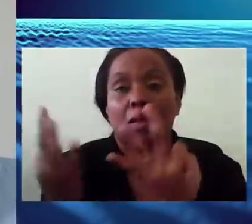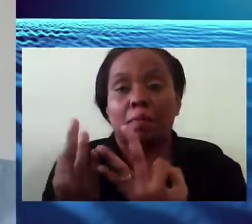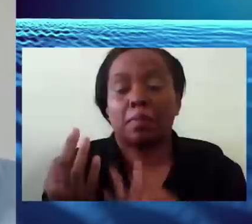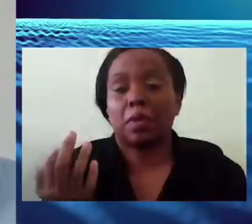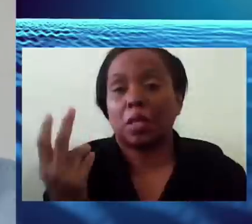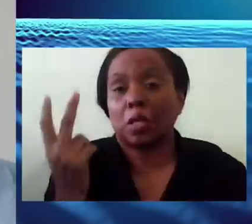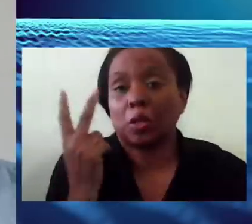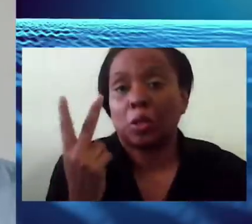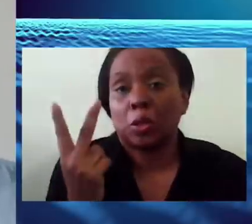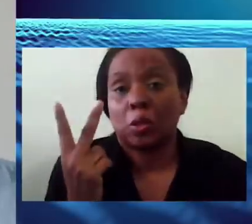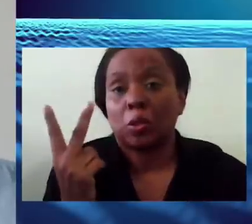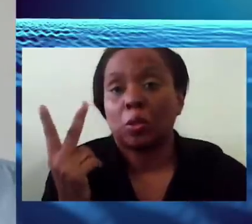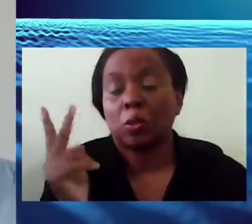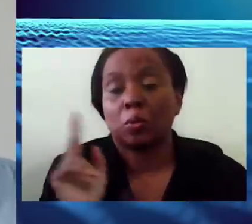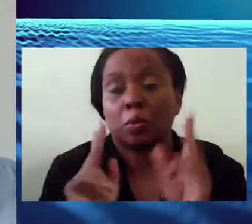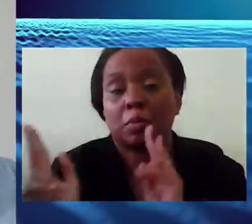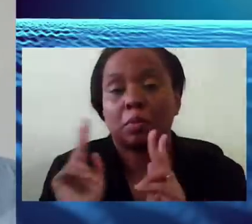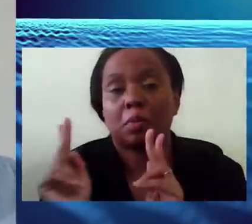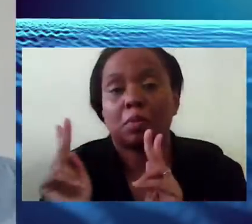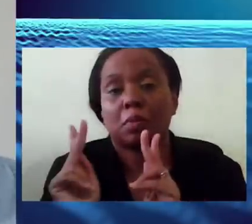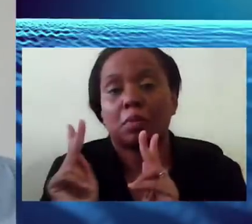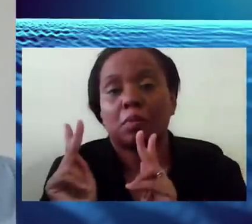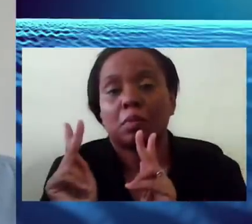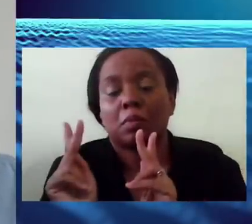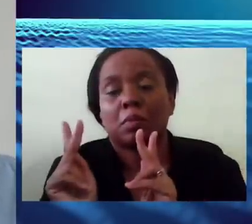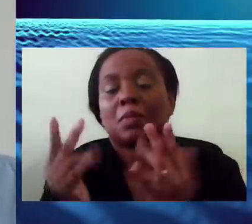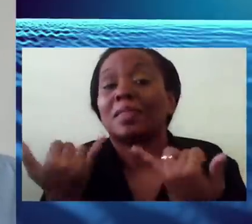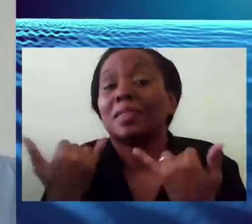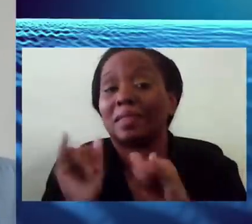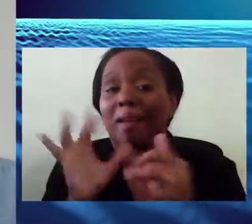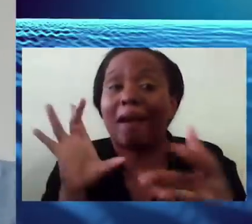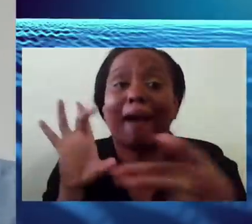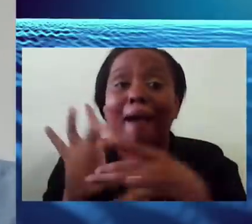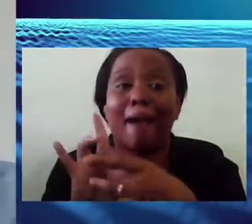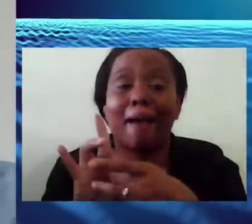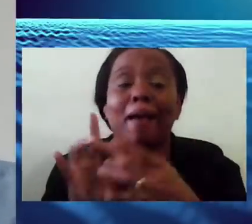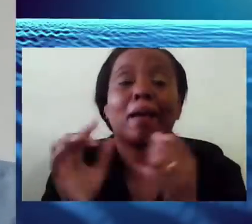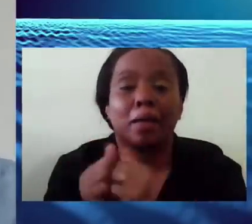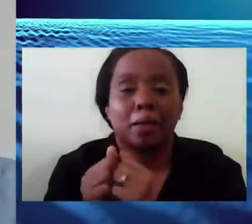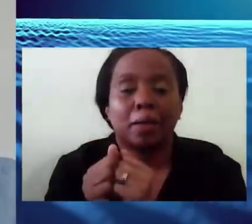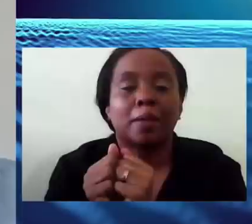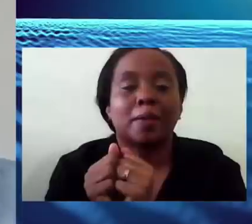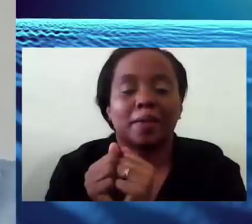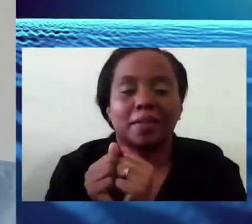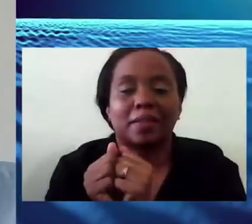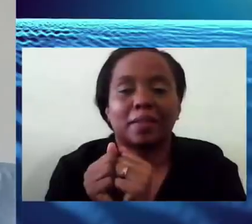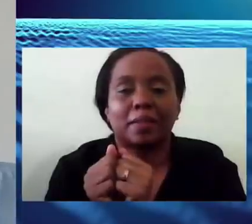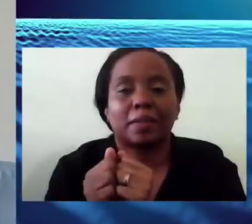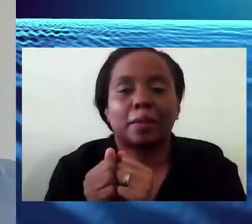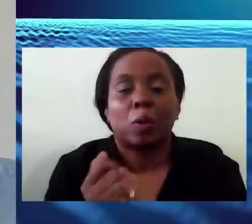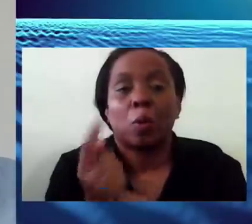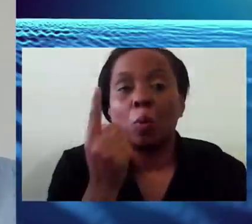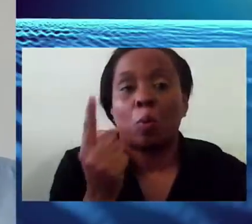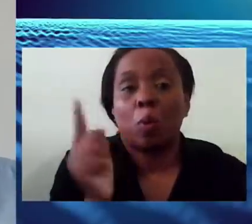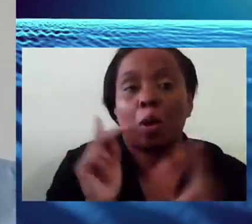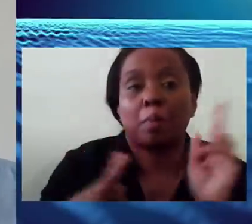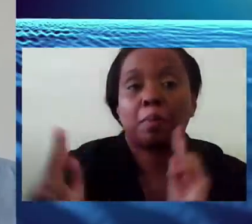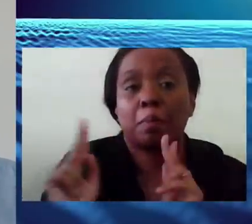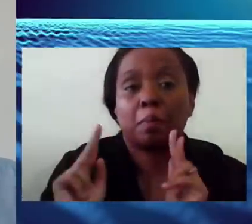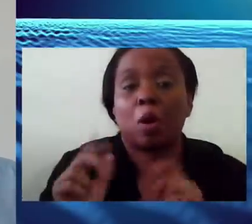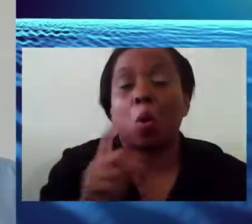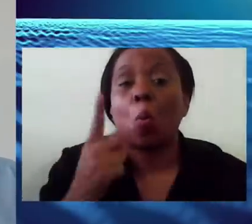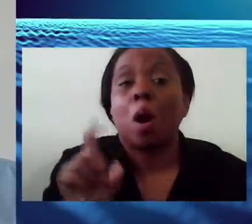indirectly connected because they were connected directly to one of the other institutions that